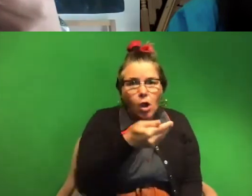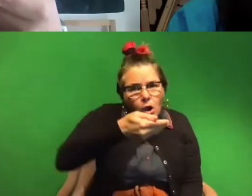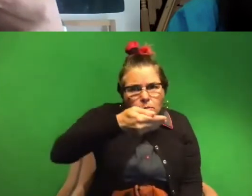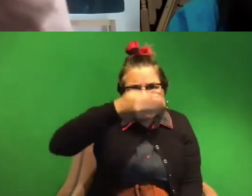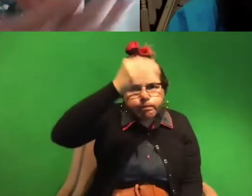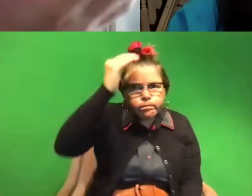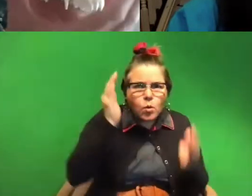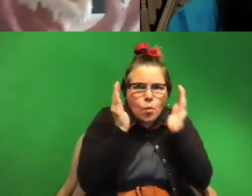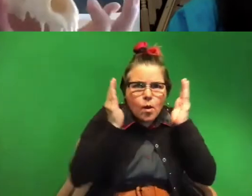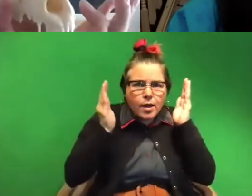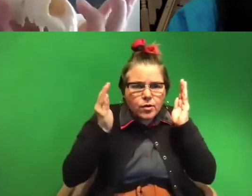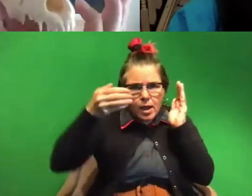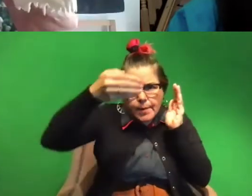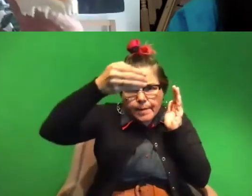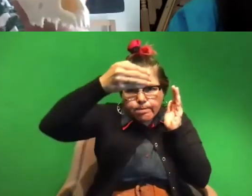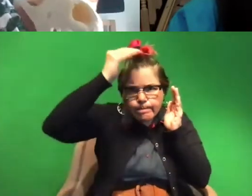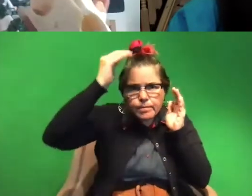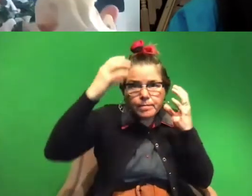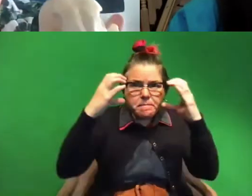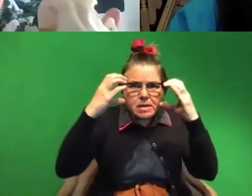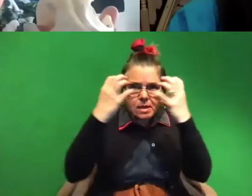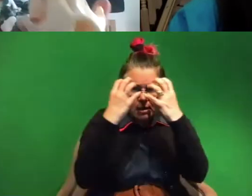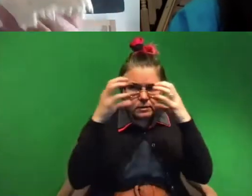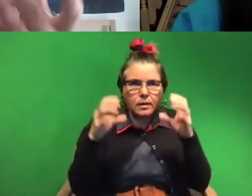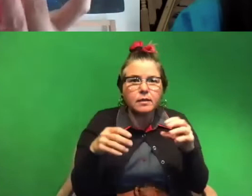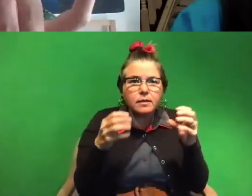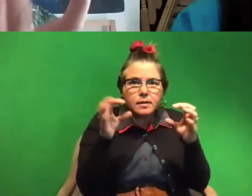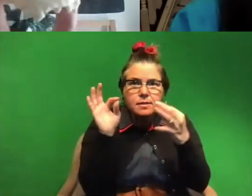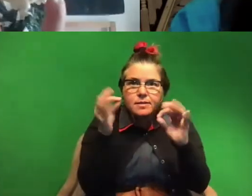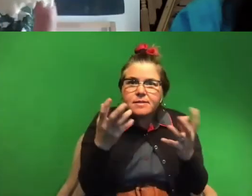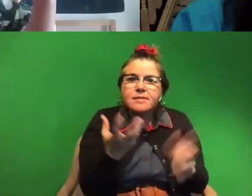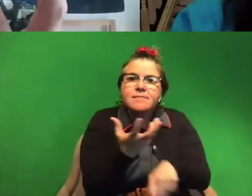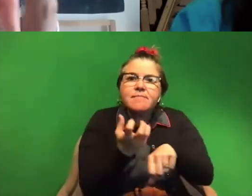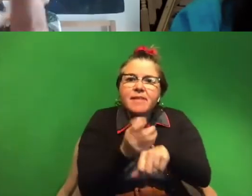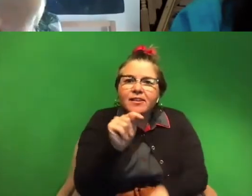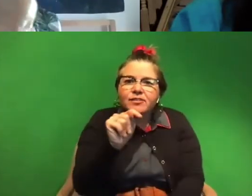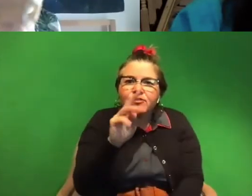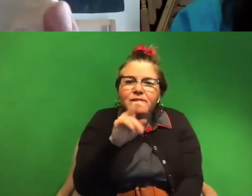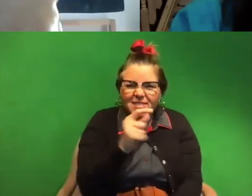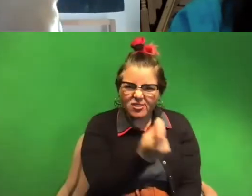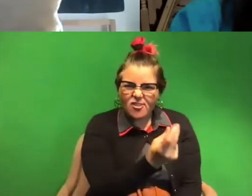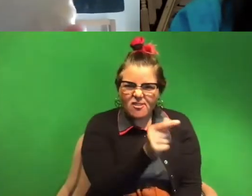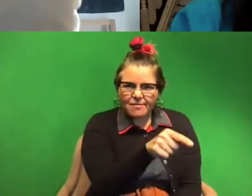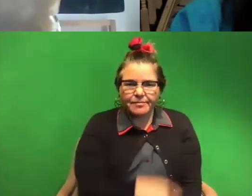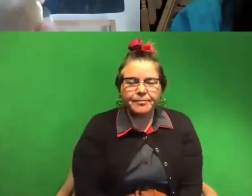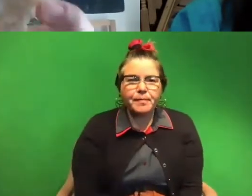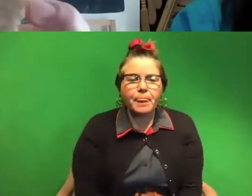wider, Uh-huh. giant eye sockets to look at you and ask for treats. And right